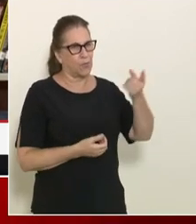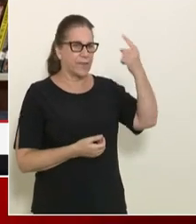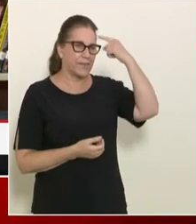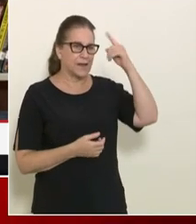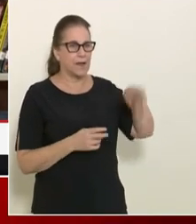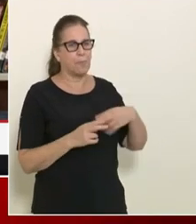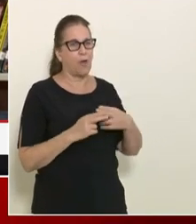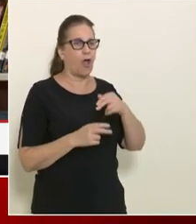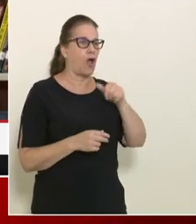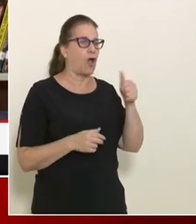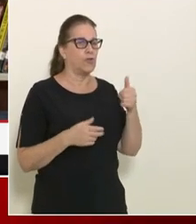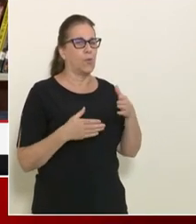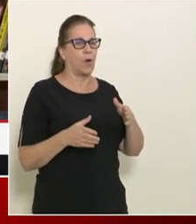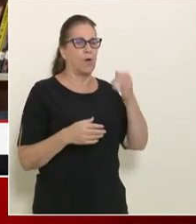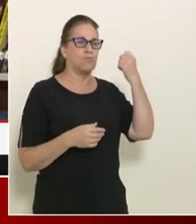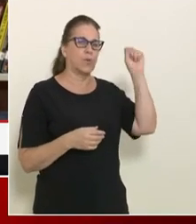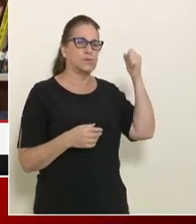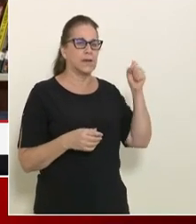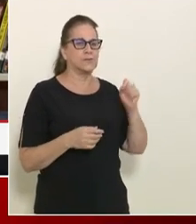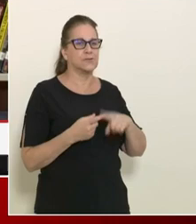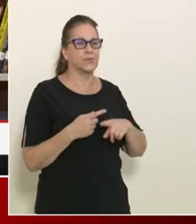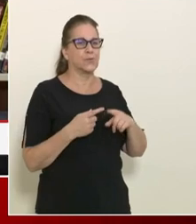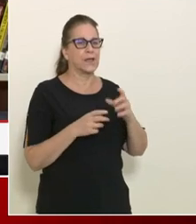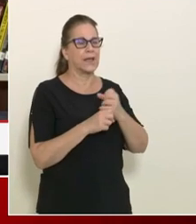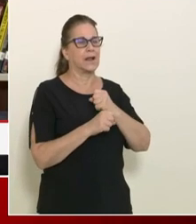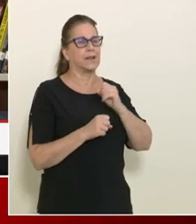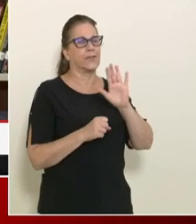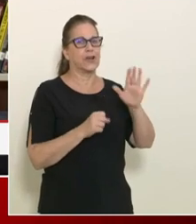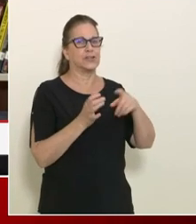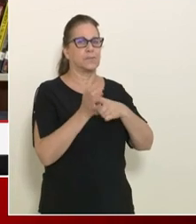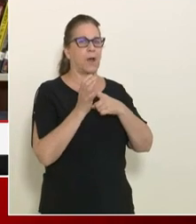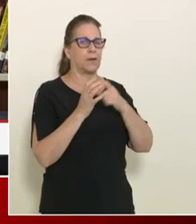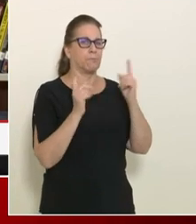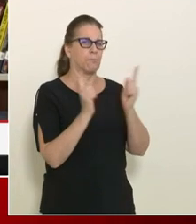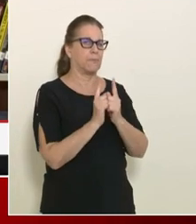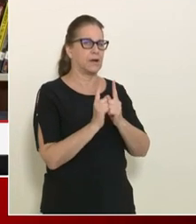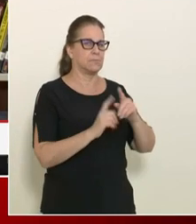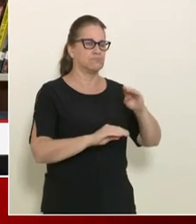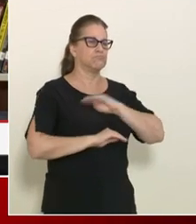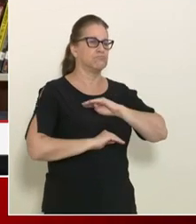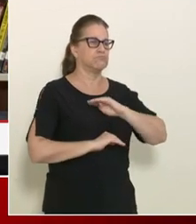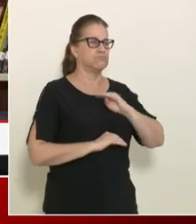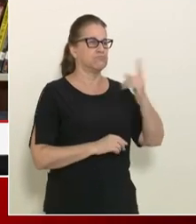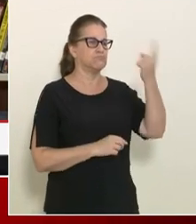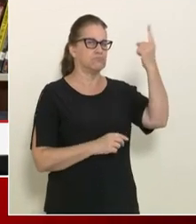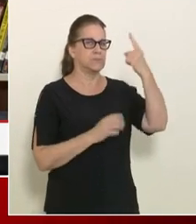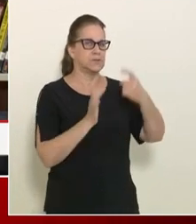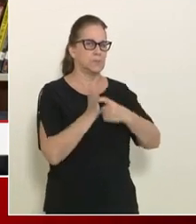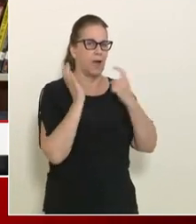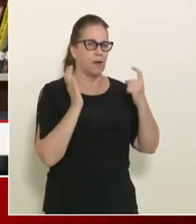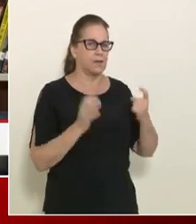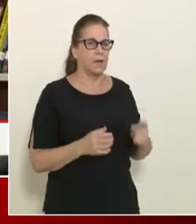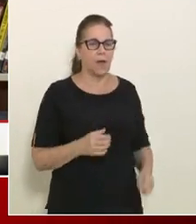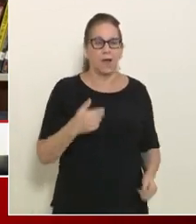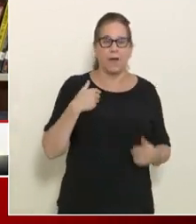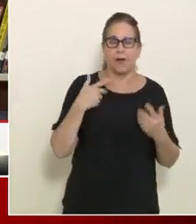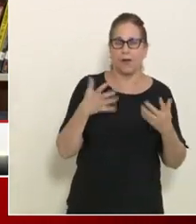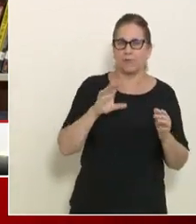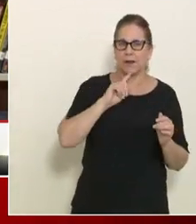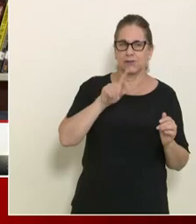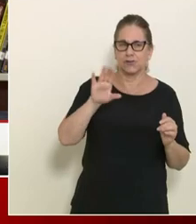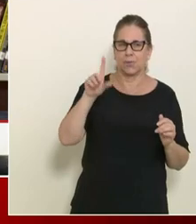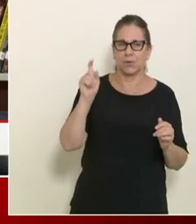go around instead of approaching these diners like this? I think I've answered that question. Next